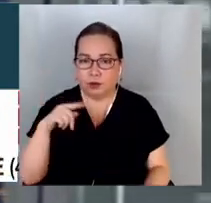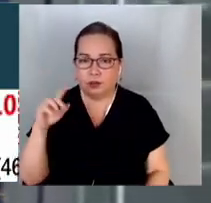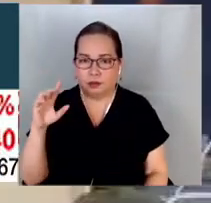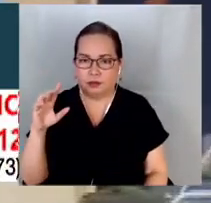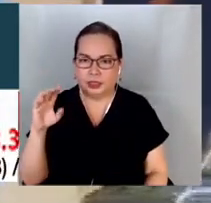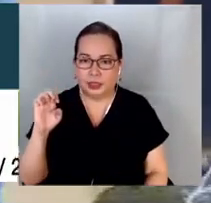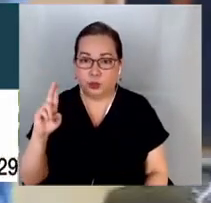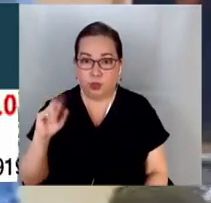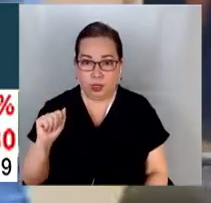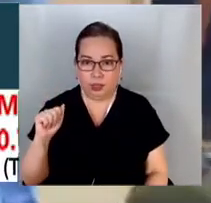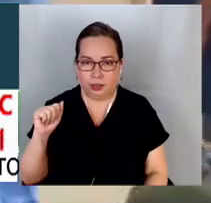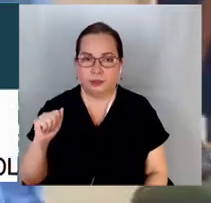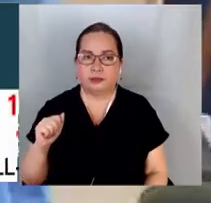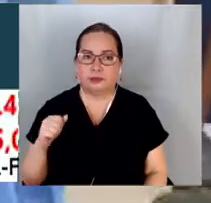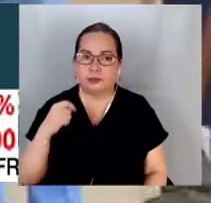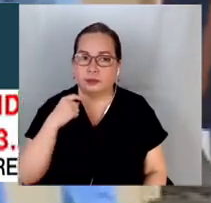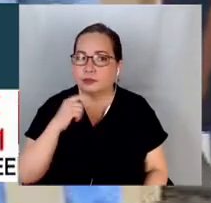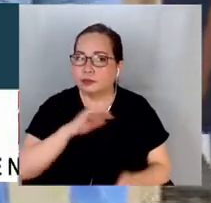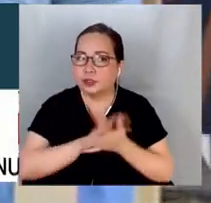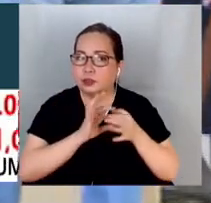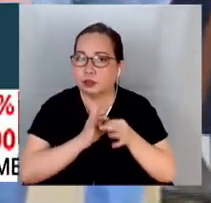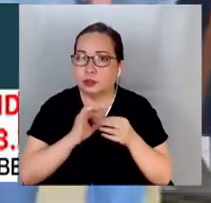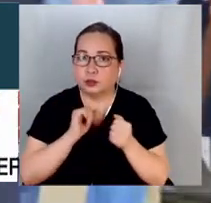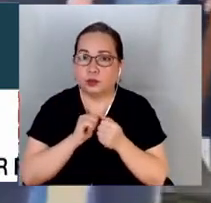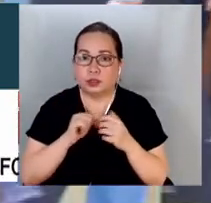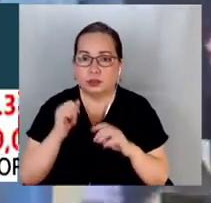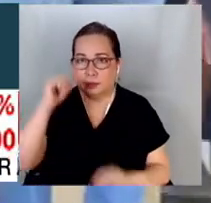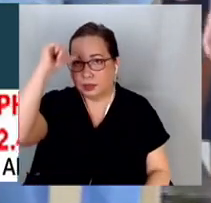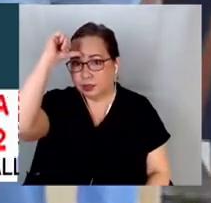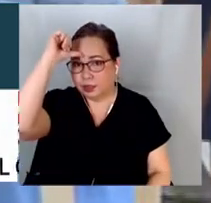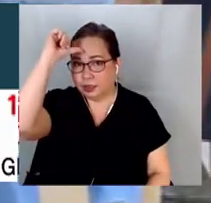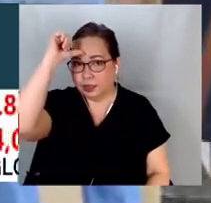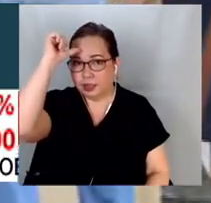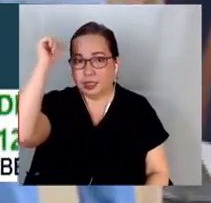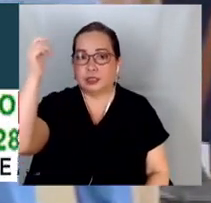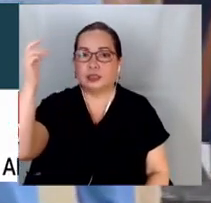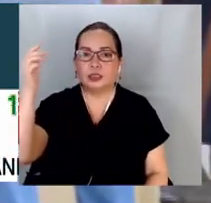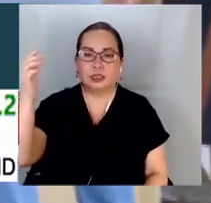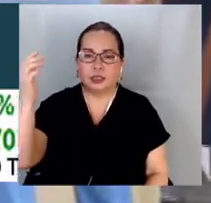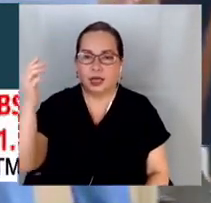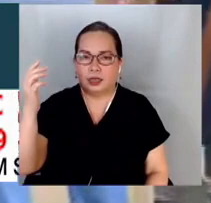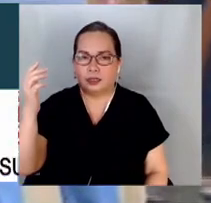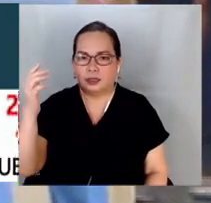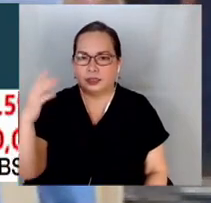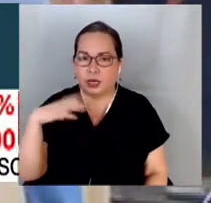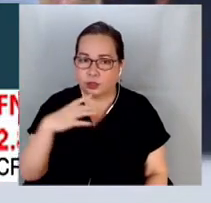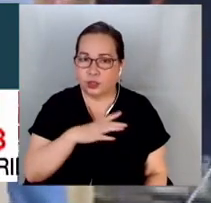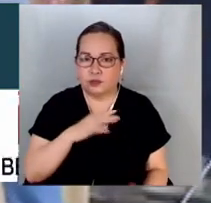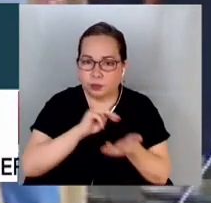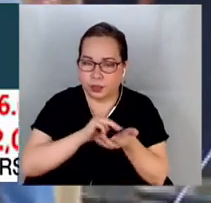was developed by Bharat in collaboration with the Indian Council for Medical Research, National Institute of Virology. It is